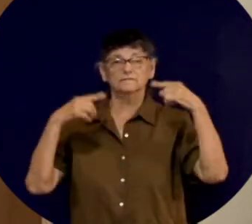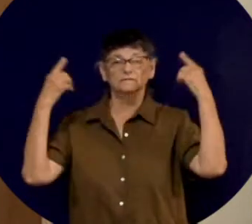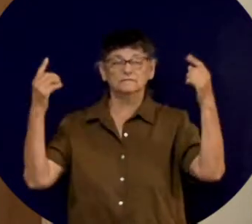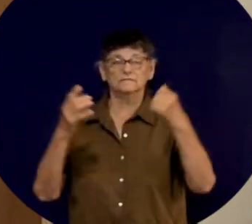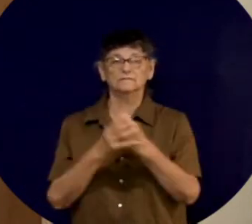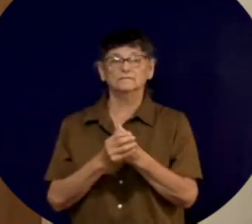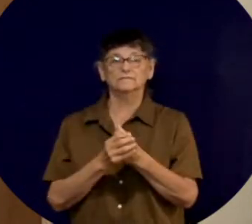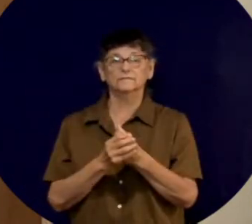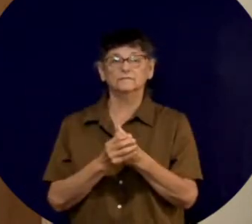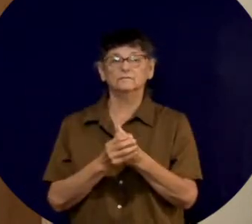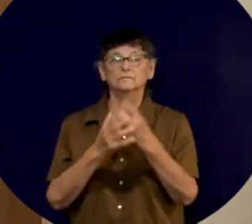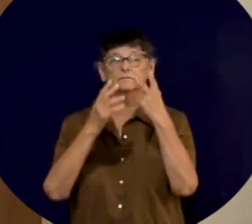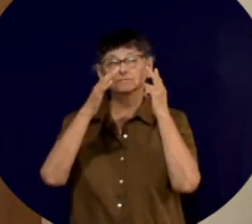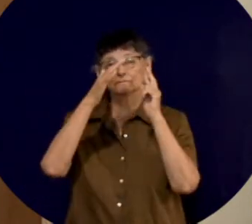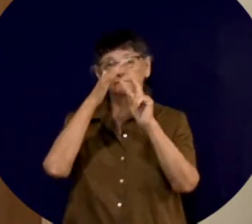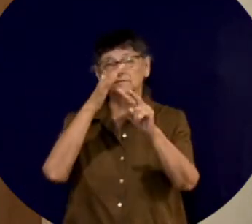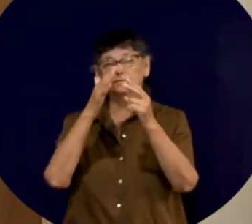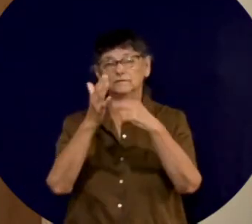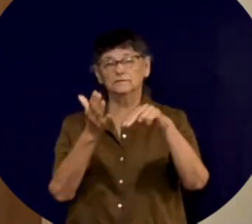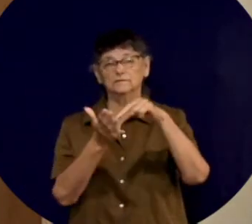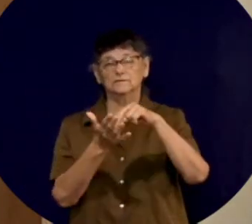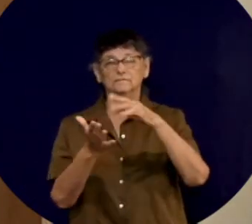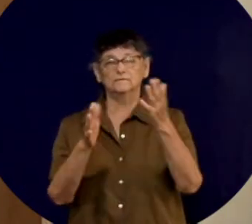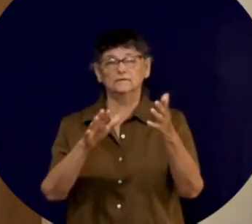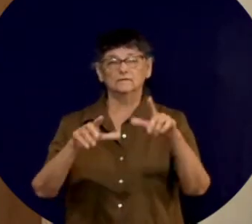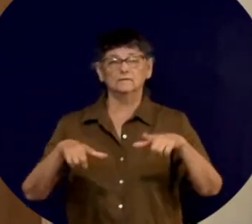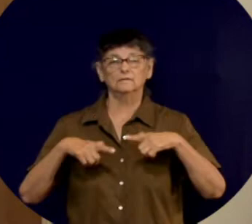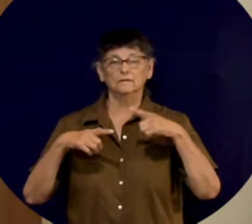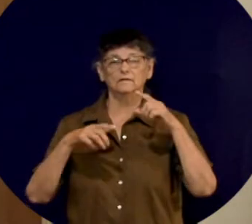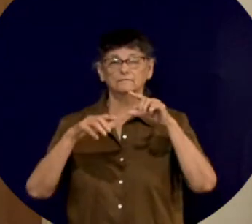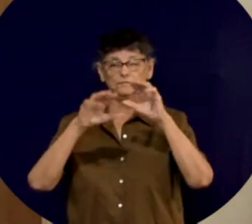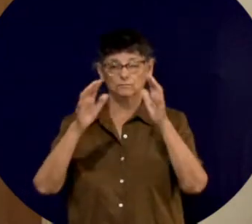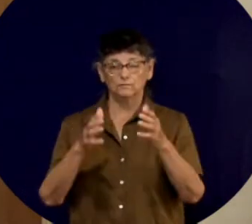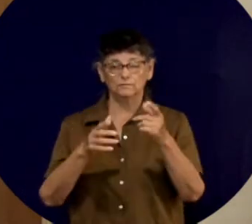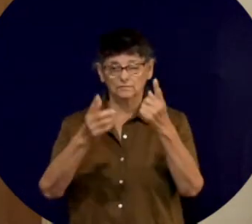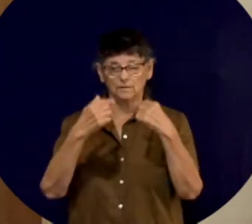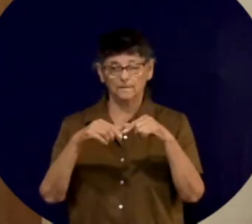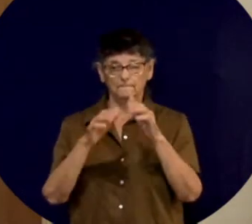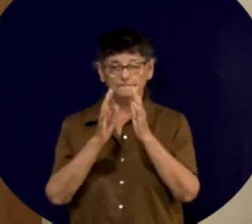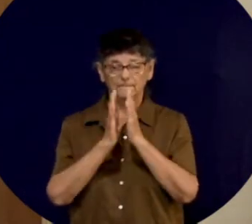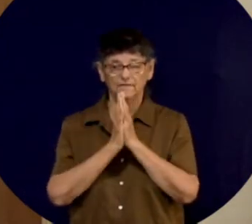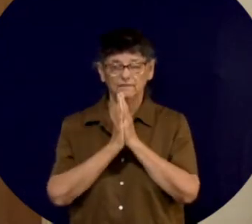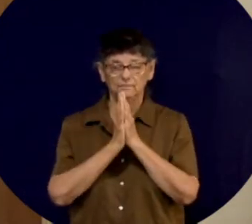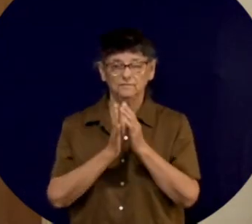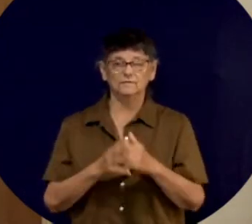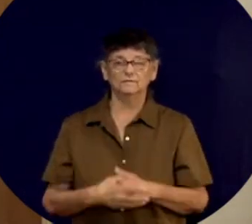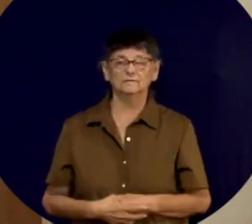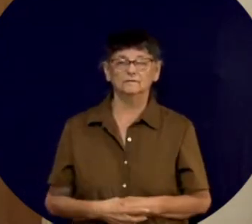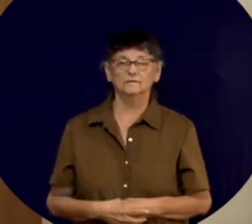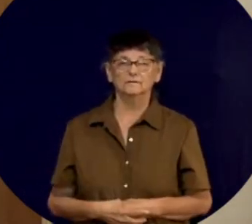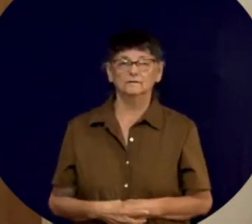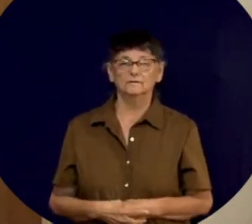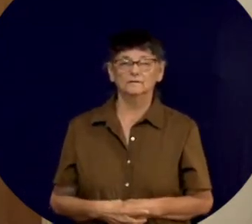forgiveness of sins, and I look forward to the resurrection of the dead and the life of the world to come.